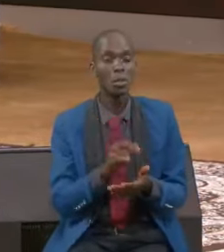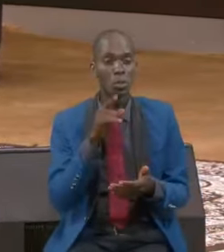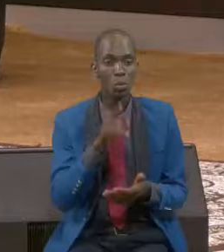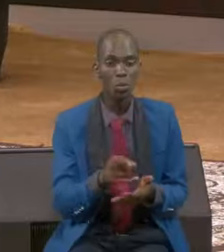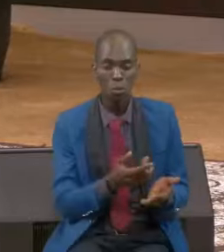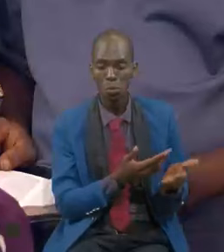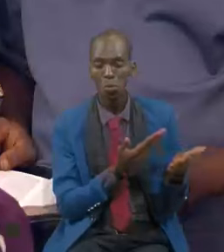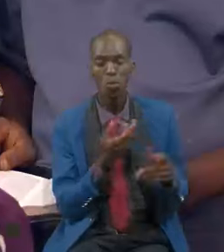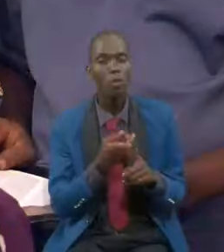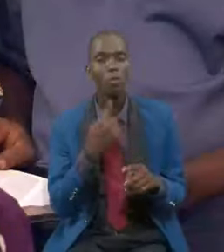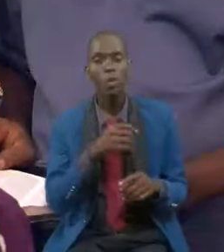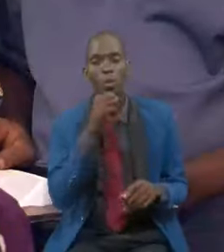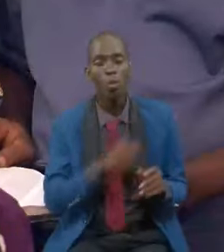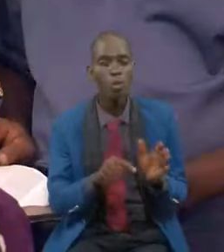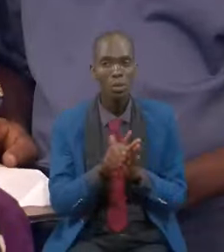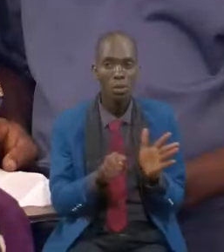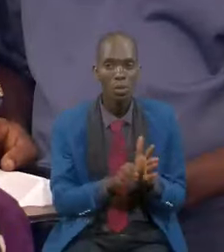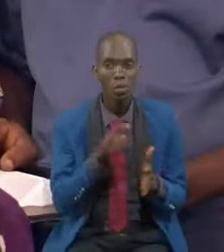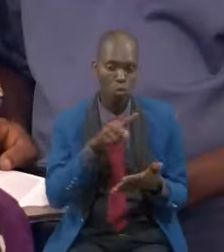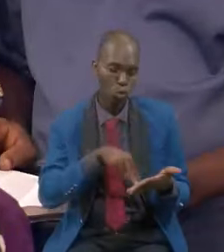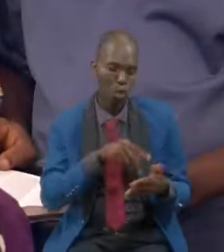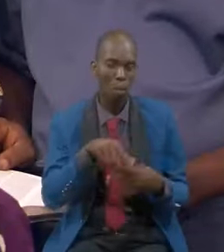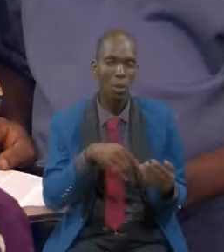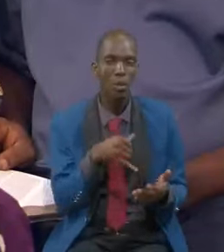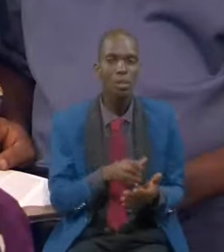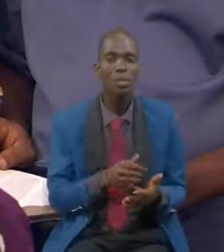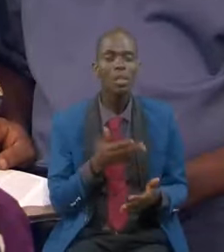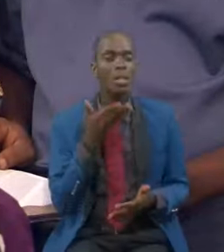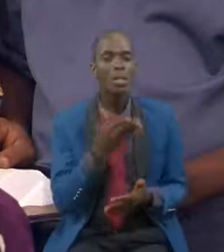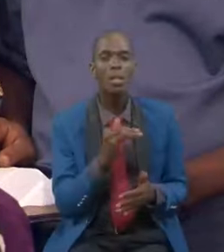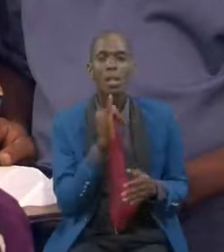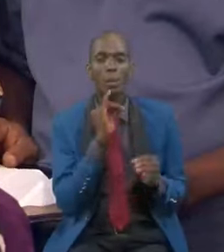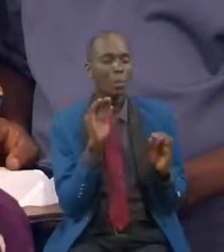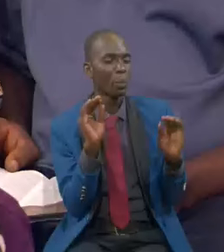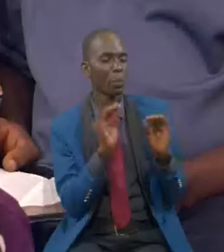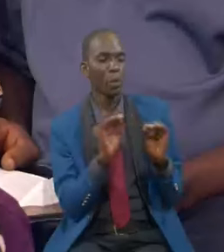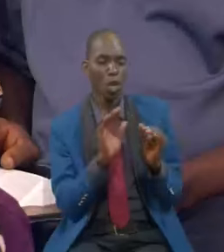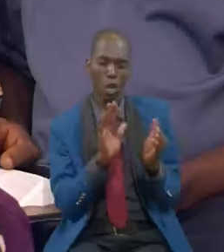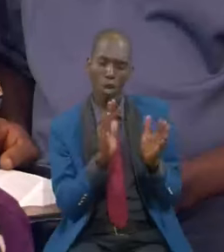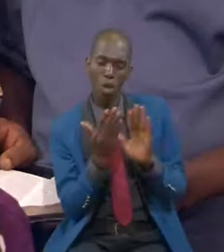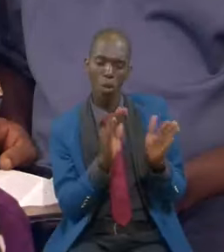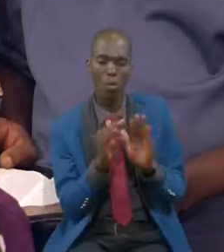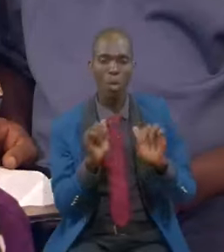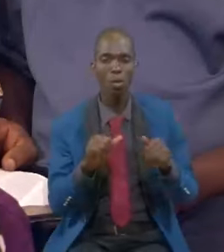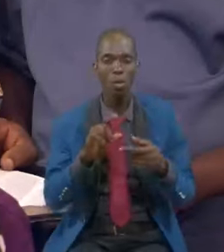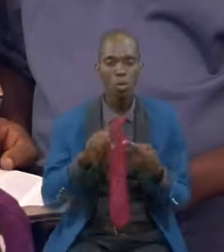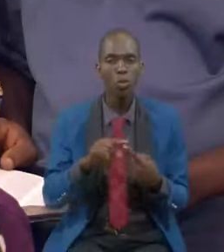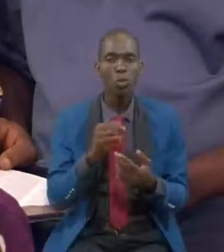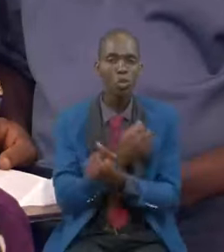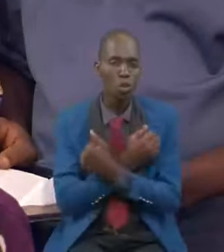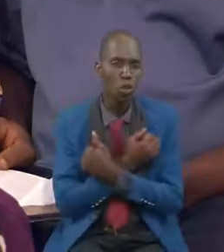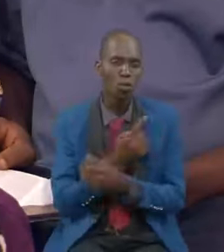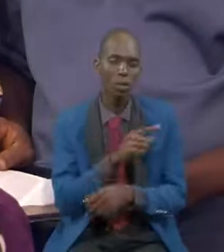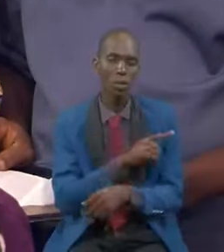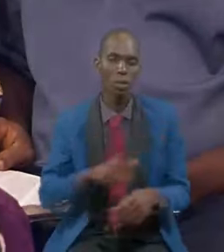the burnt offerings you read about in the Old Testament, there is nothing comparable to loving the Lord your